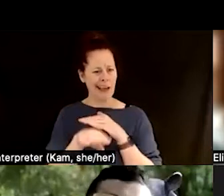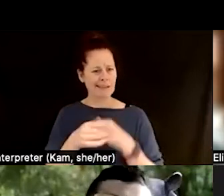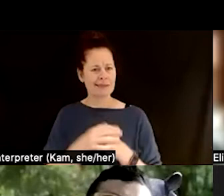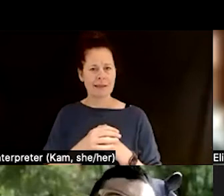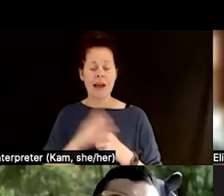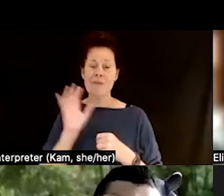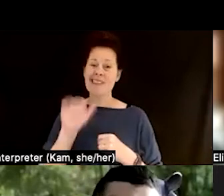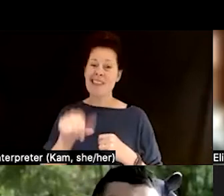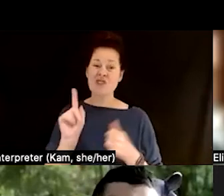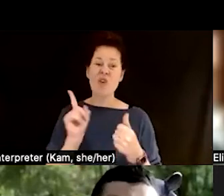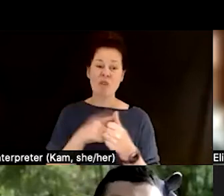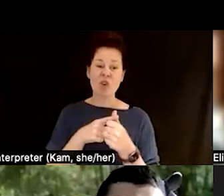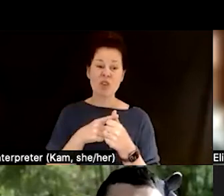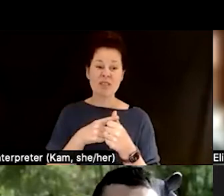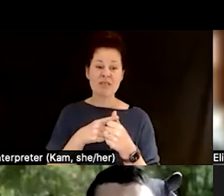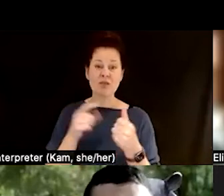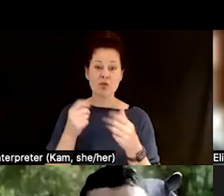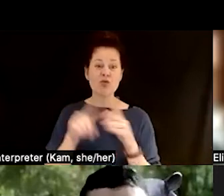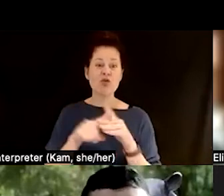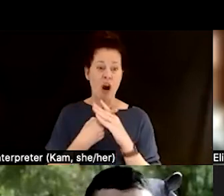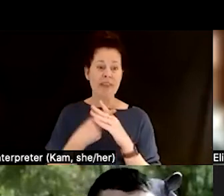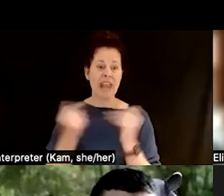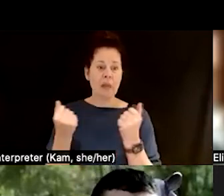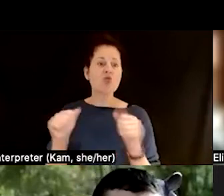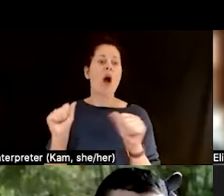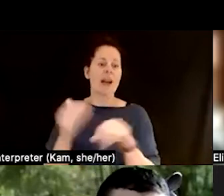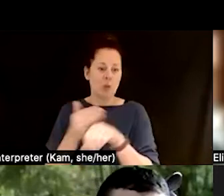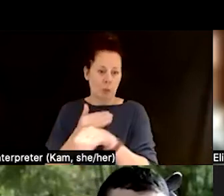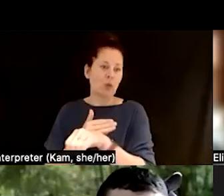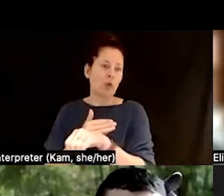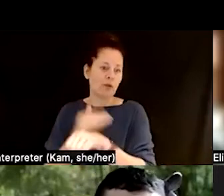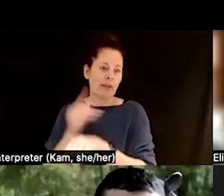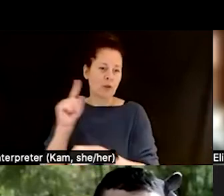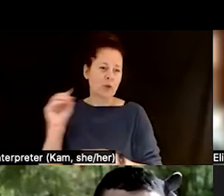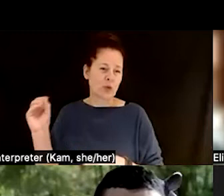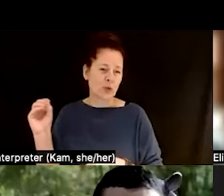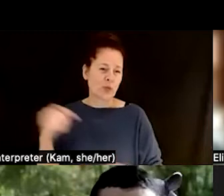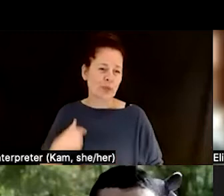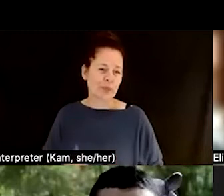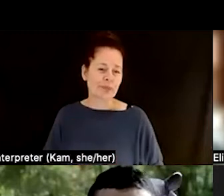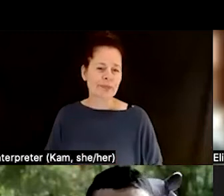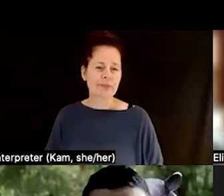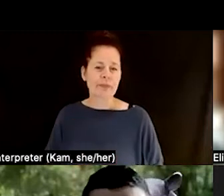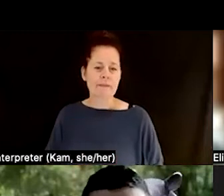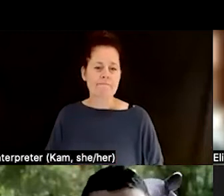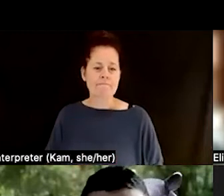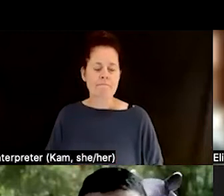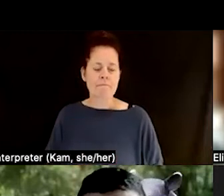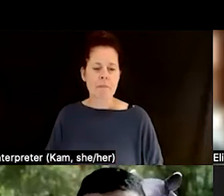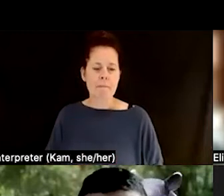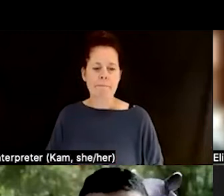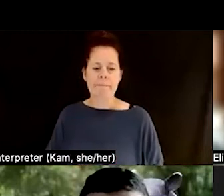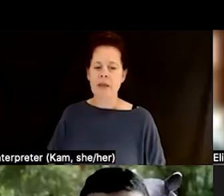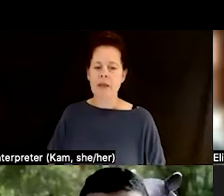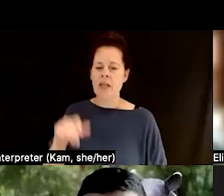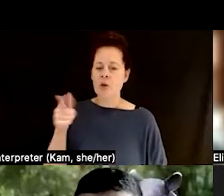would say, is what I'm trying to improve upon at Woodland Park Zoo. But. Thank you, Alexander. There's a question from